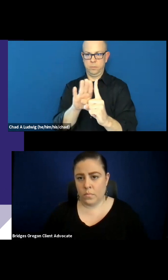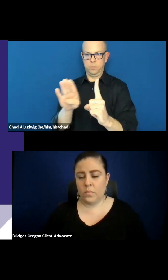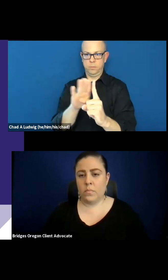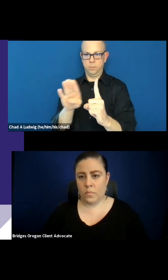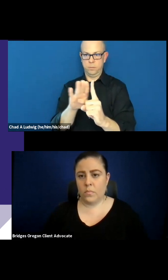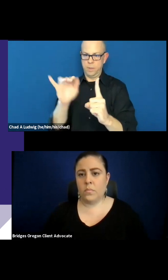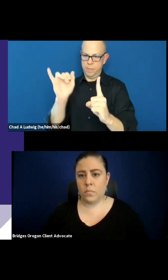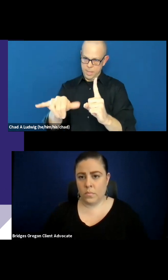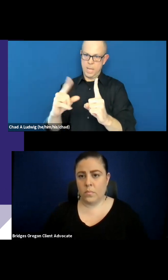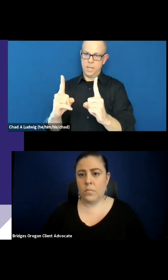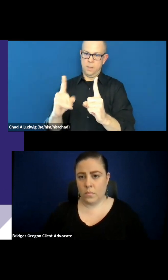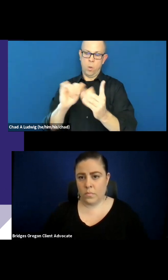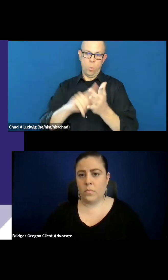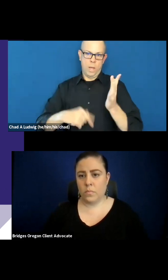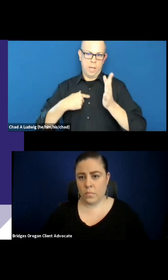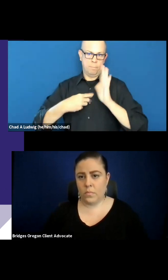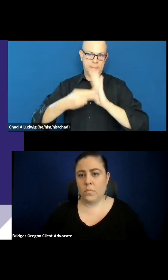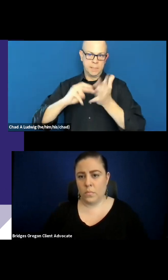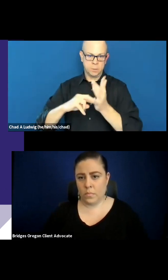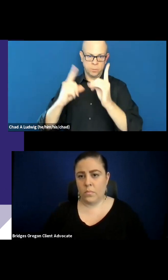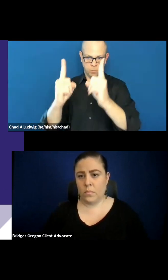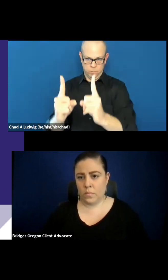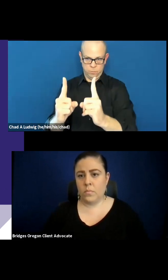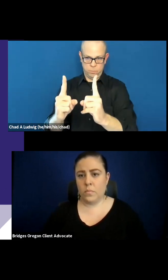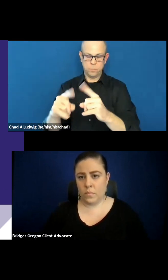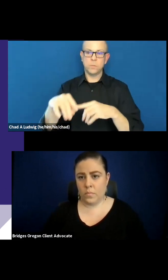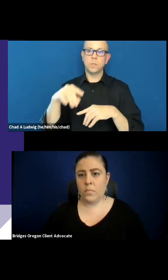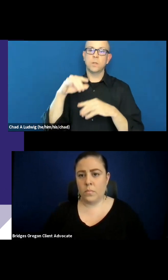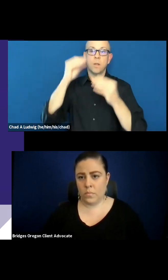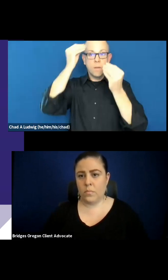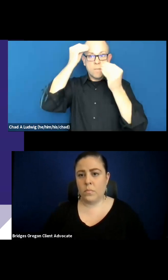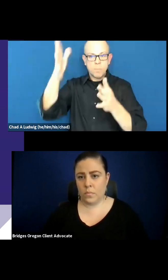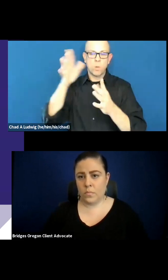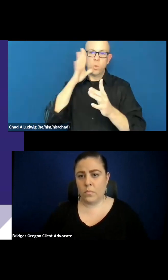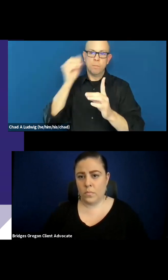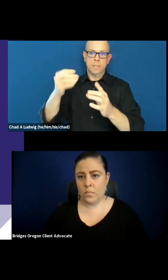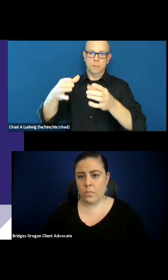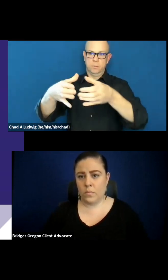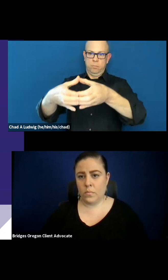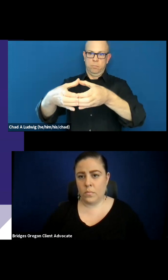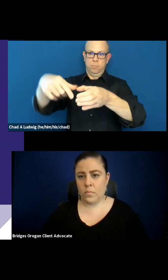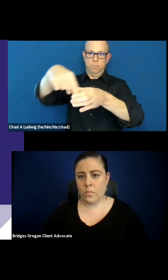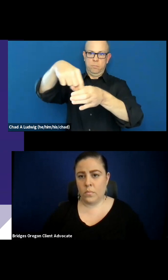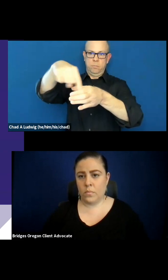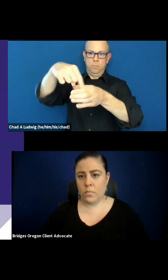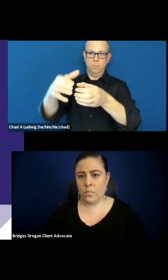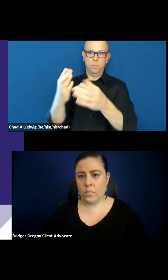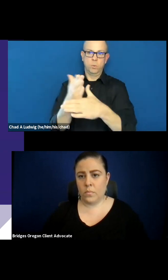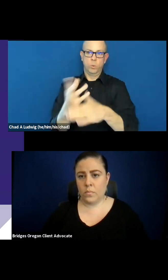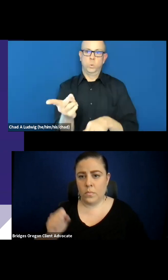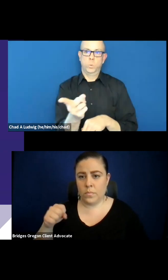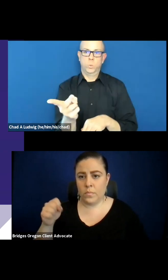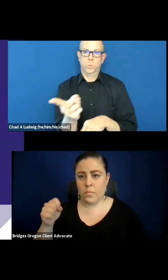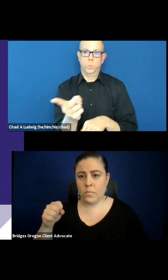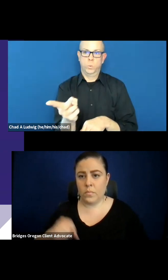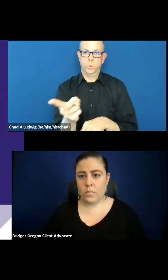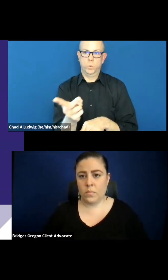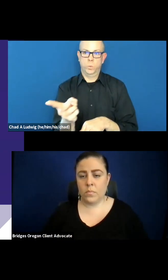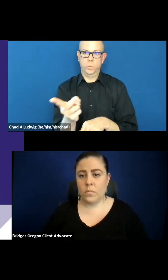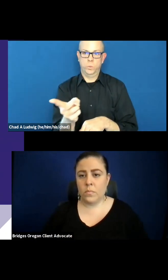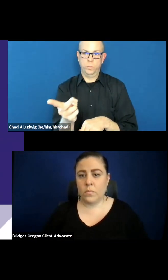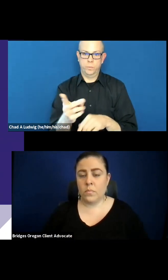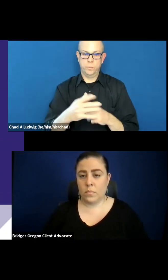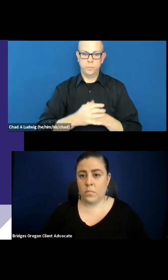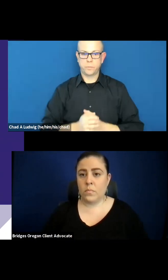or yourself and myself. That is how it works here. And so I want everyone to understand that very clearly, that it's a safe